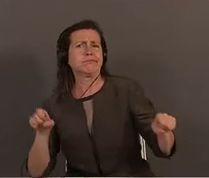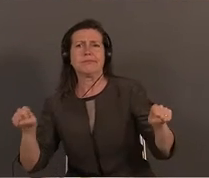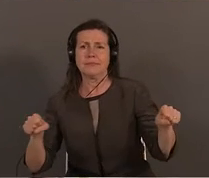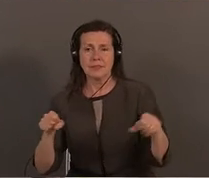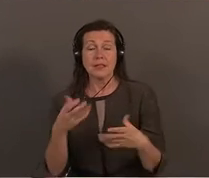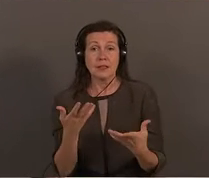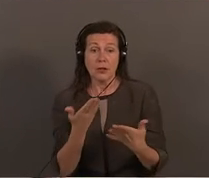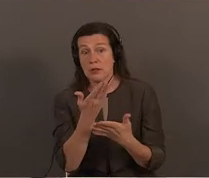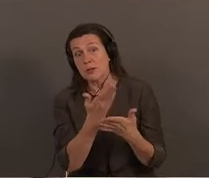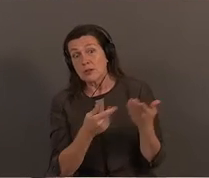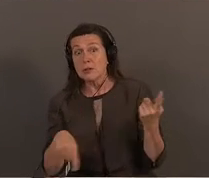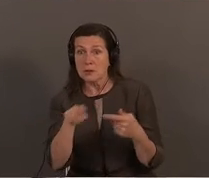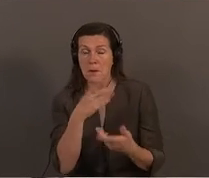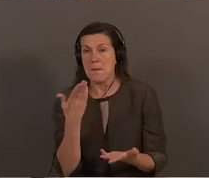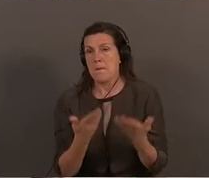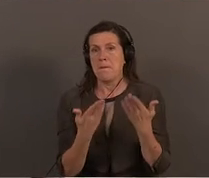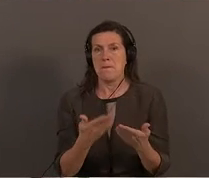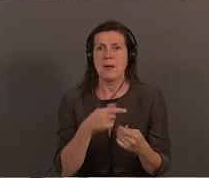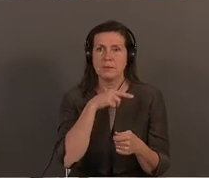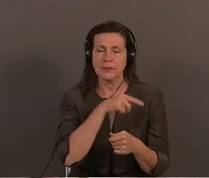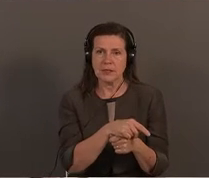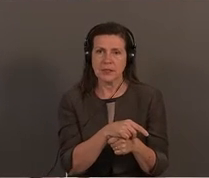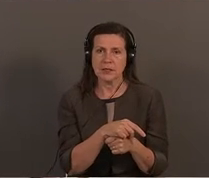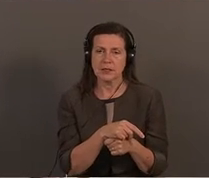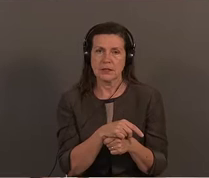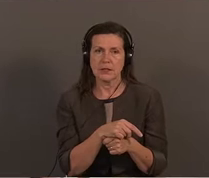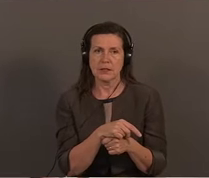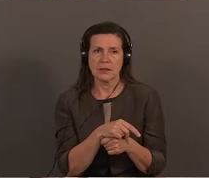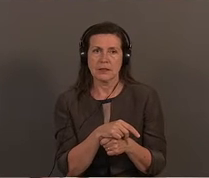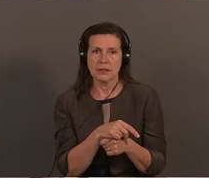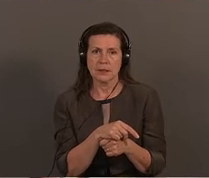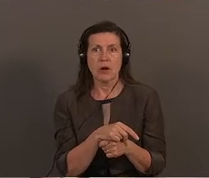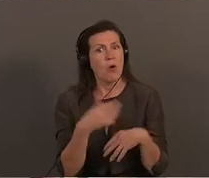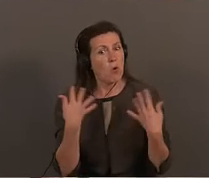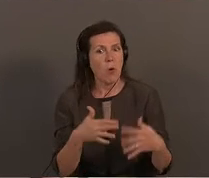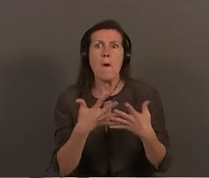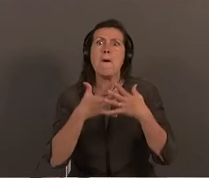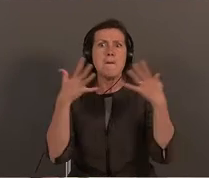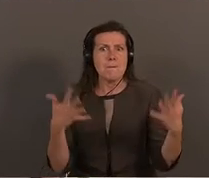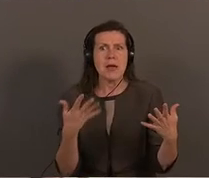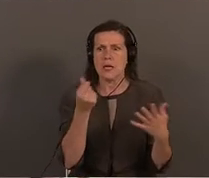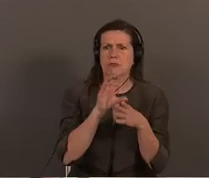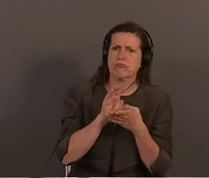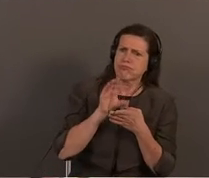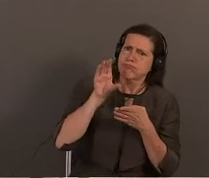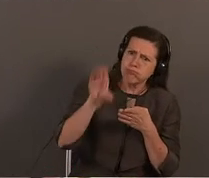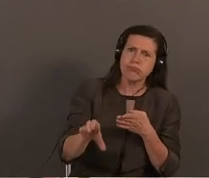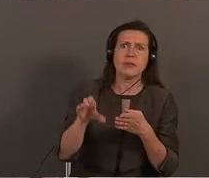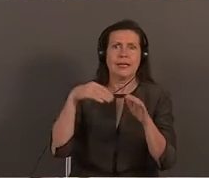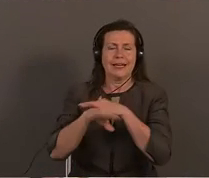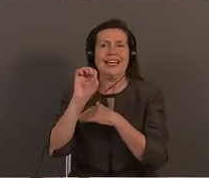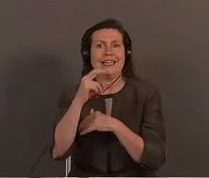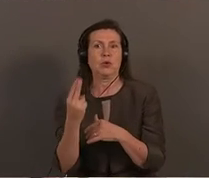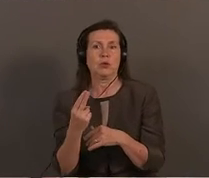some of them, they made really remarkable investments into European economy also.